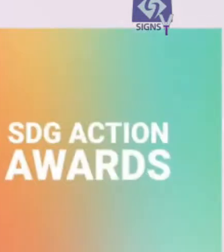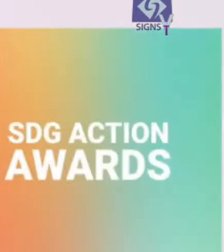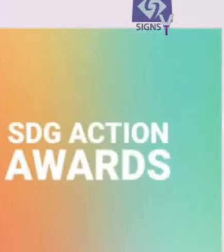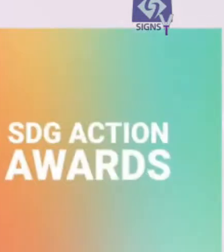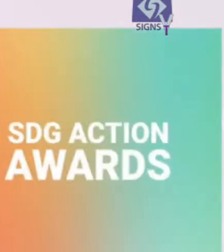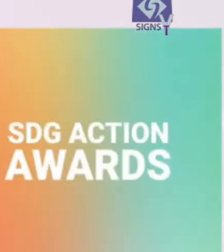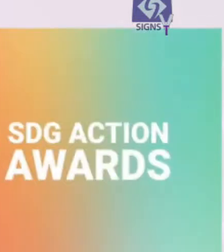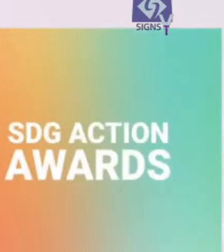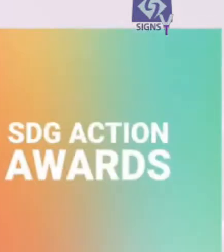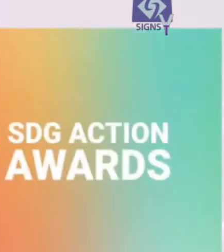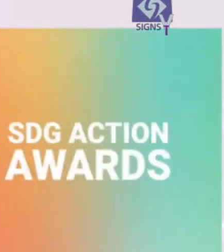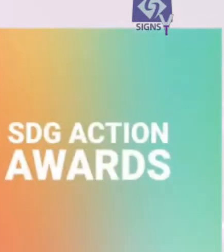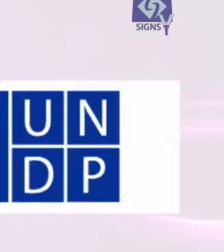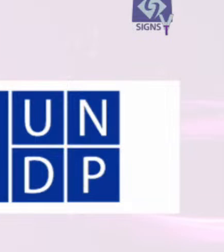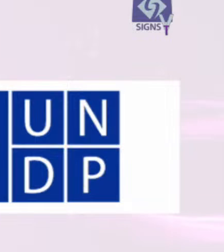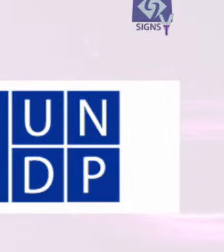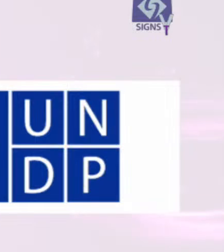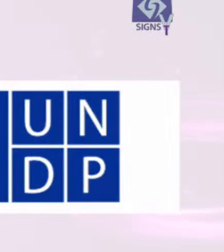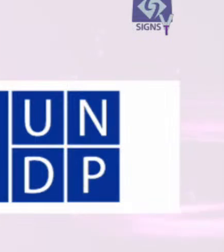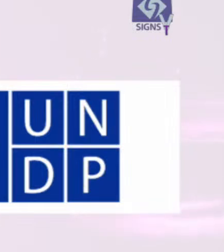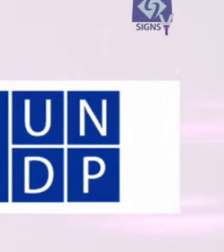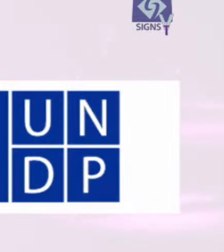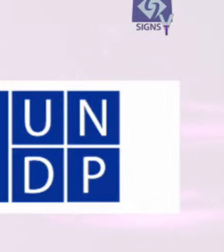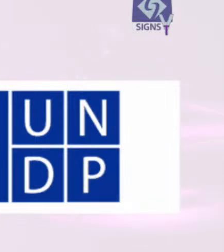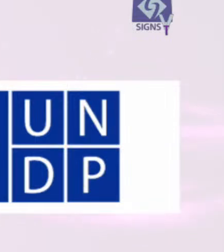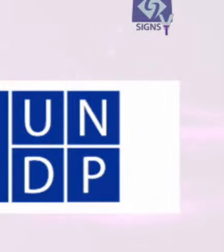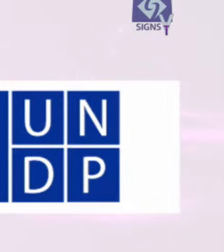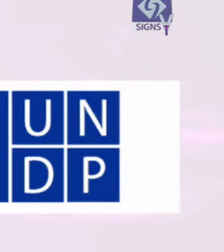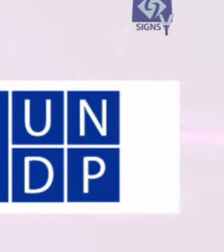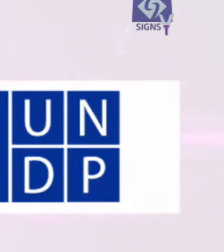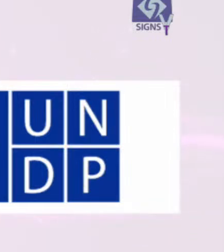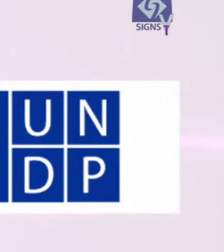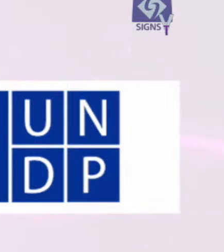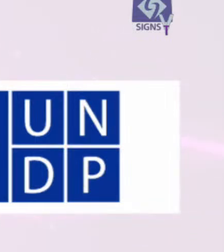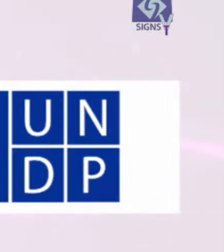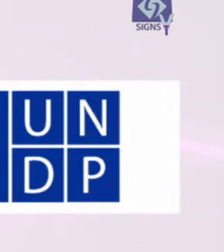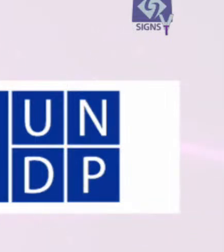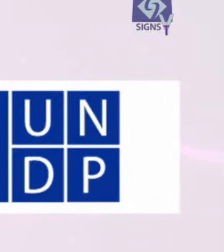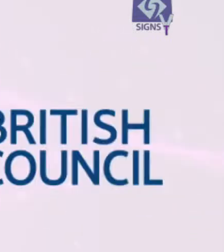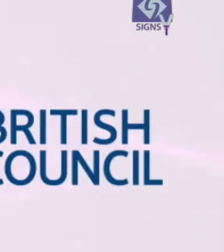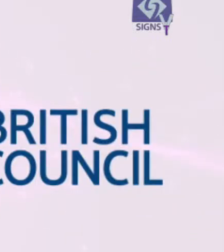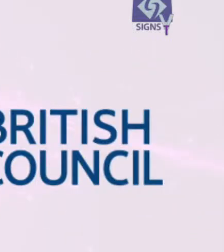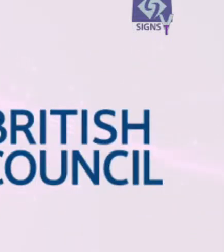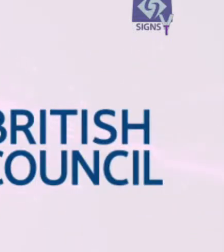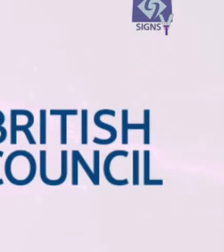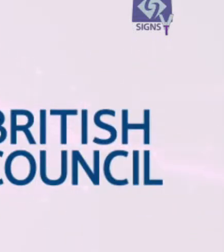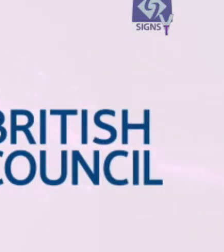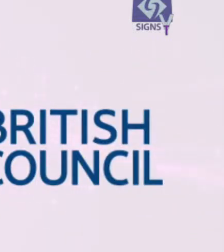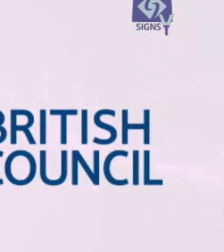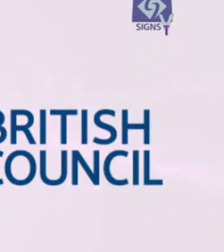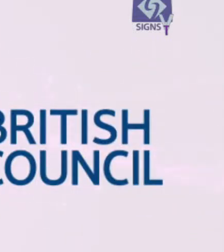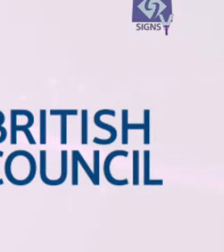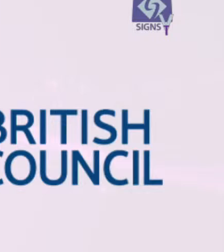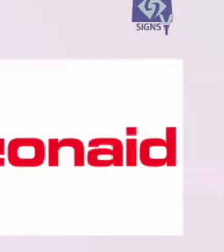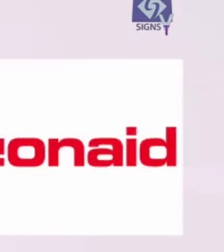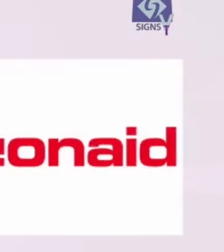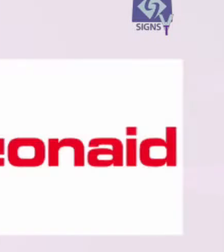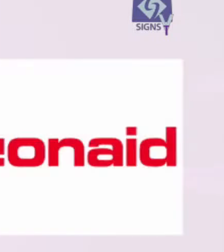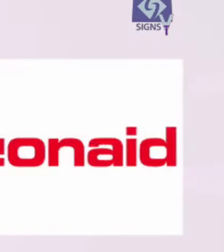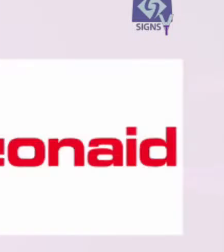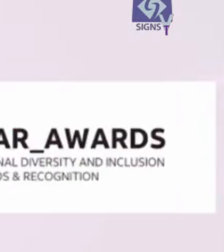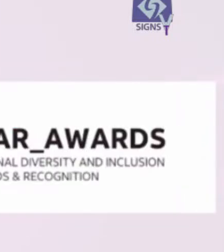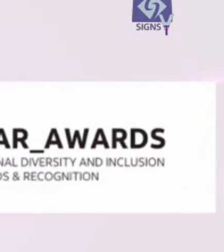2018 SDG Ambassadors, an award by the UNDP, British Council and